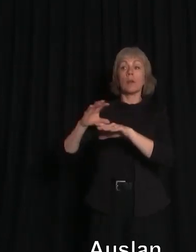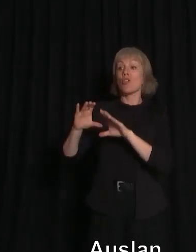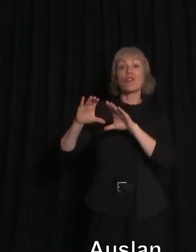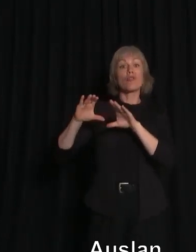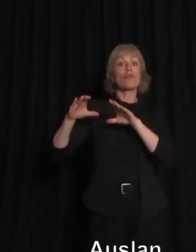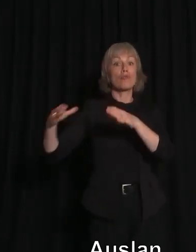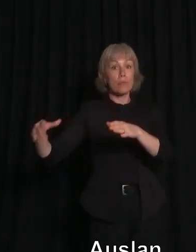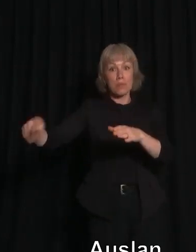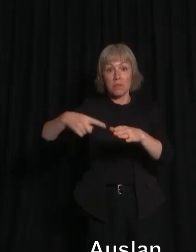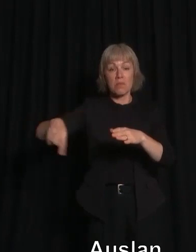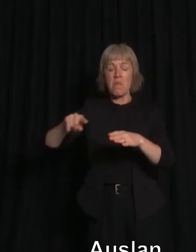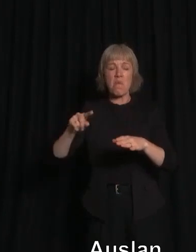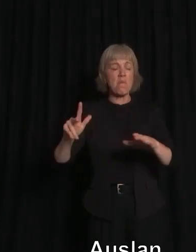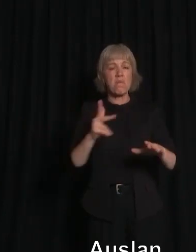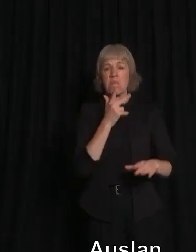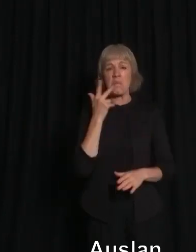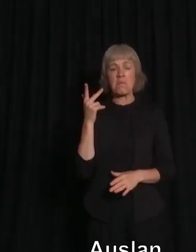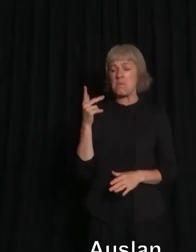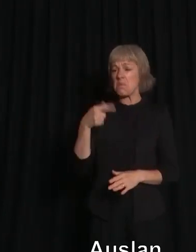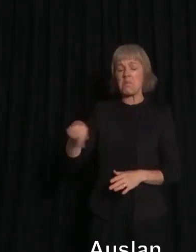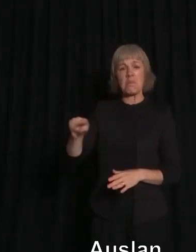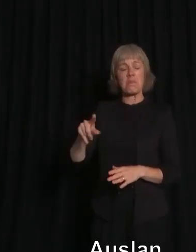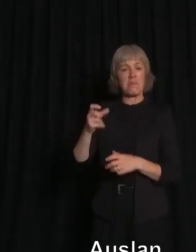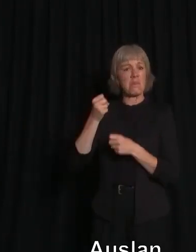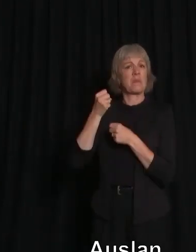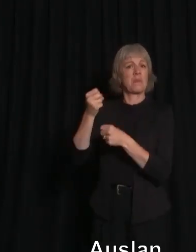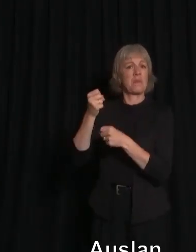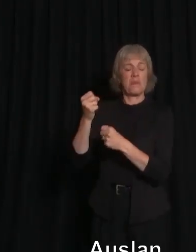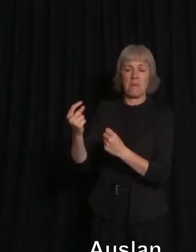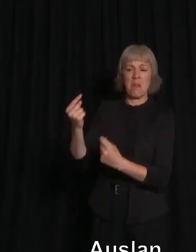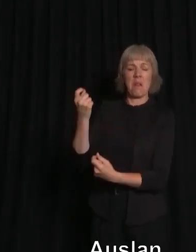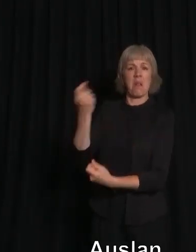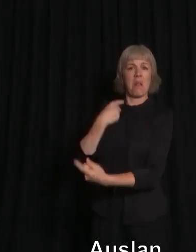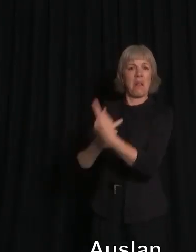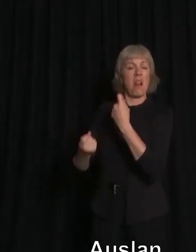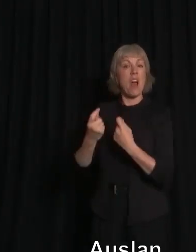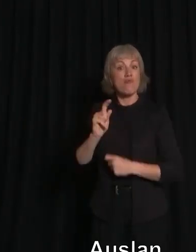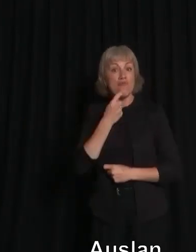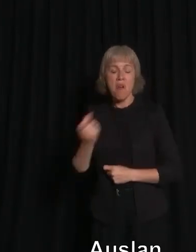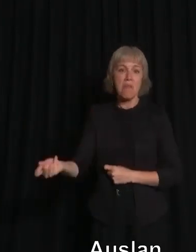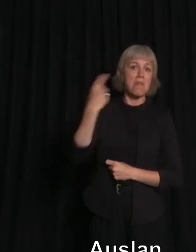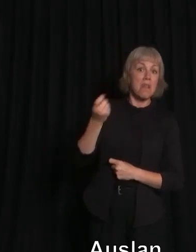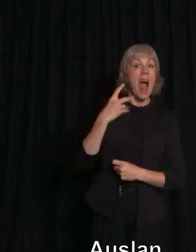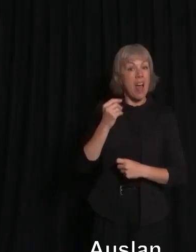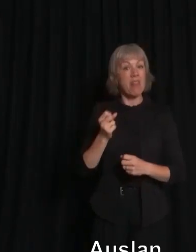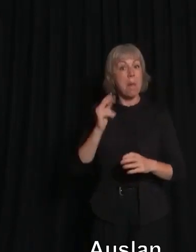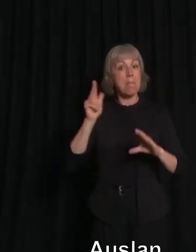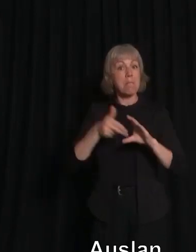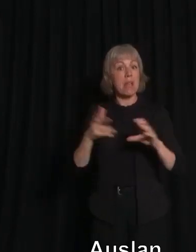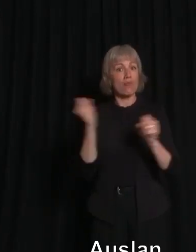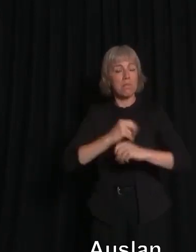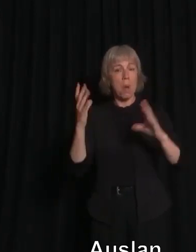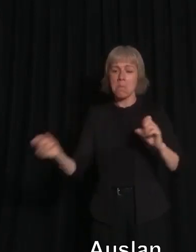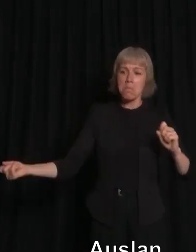of horrible protesters who started to throw rocks and petrol bombs at